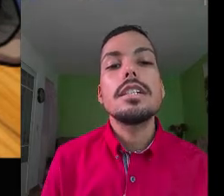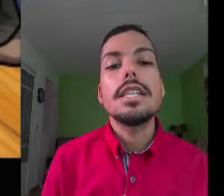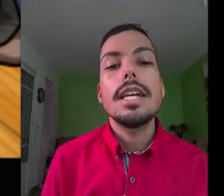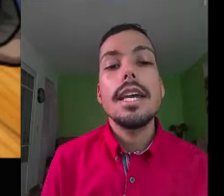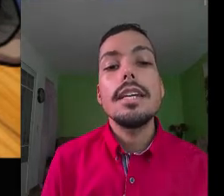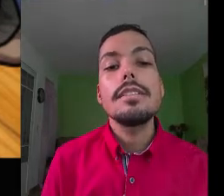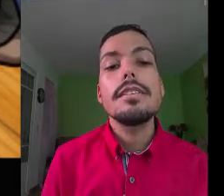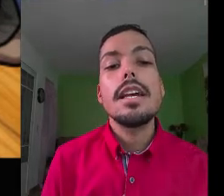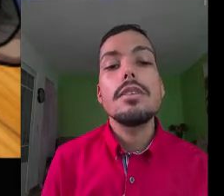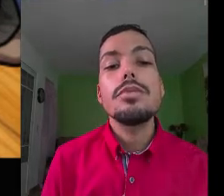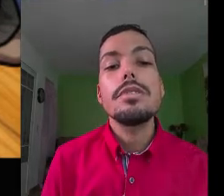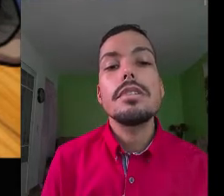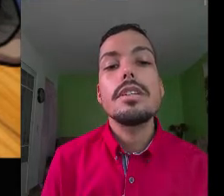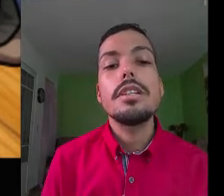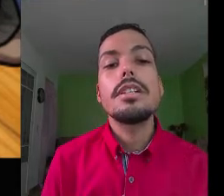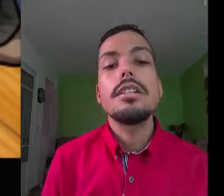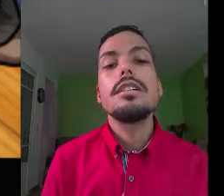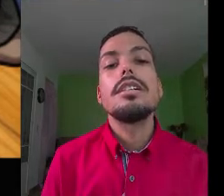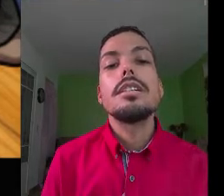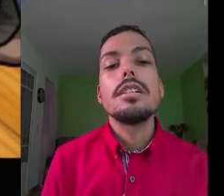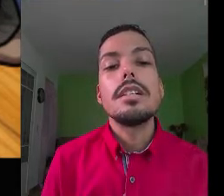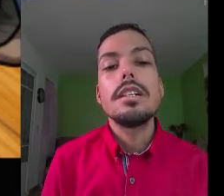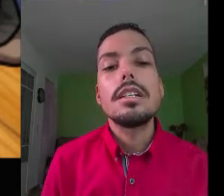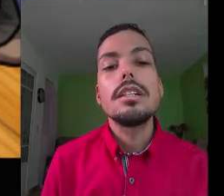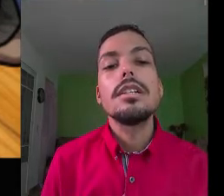The letter K sounds